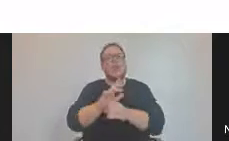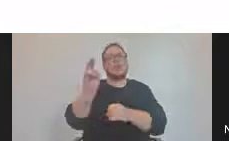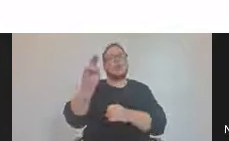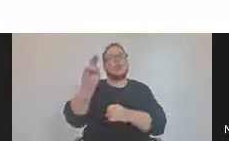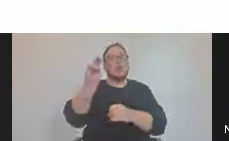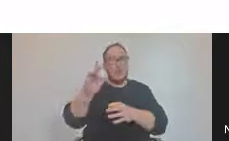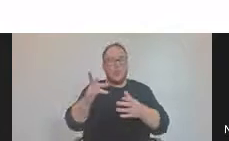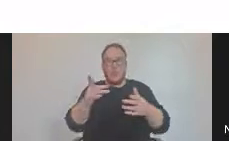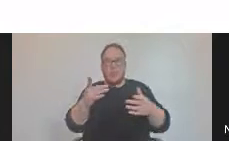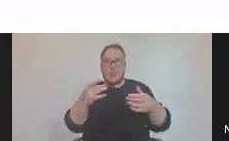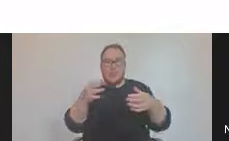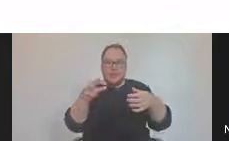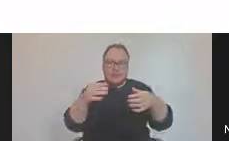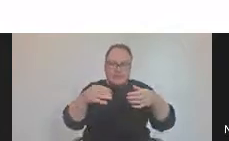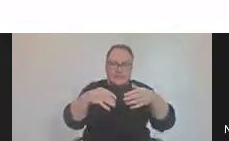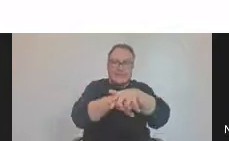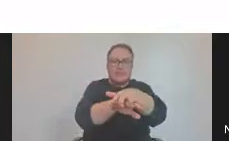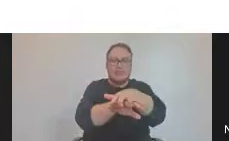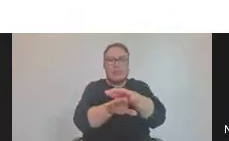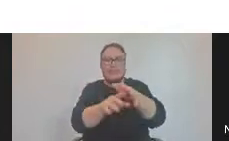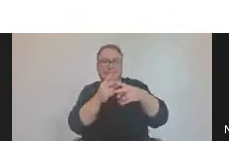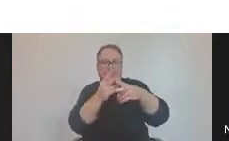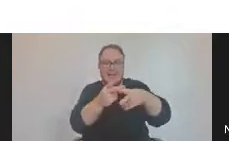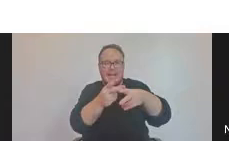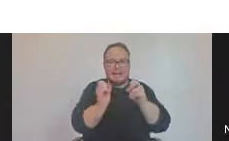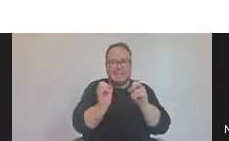we work across partner organisations